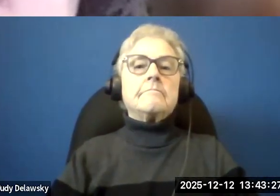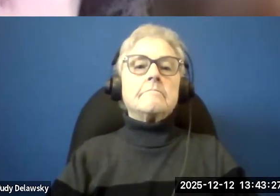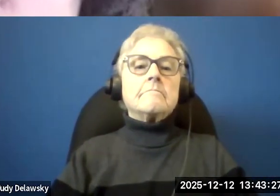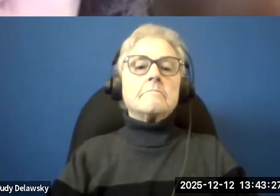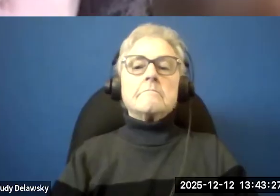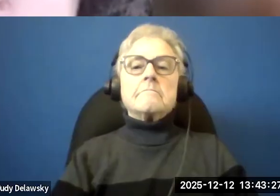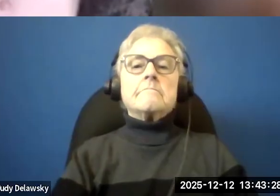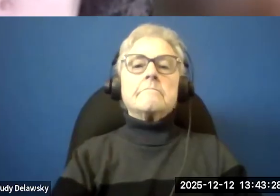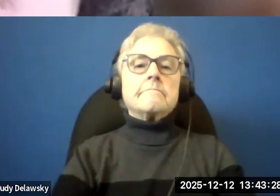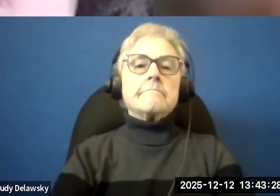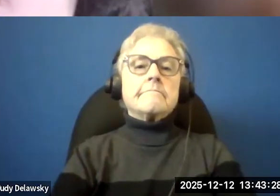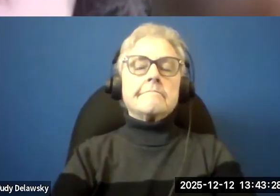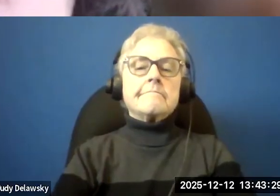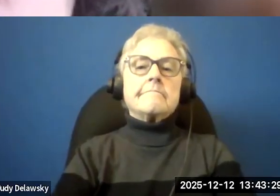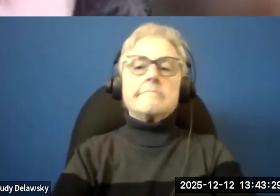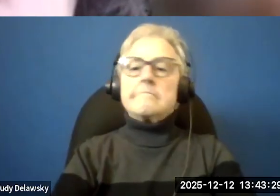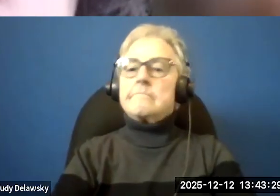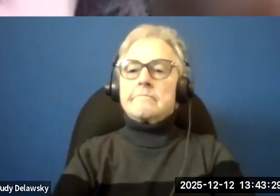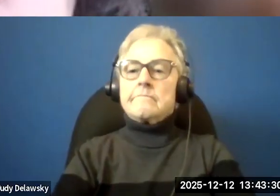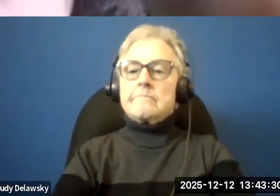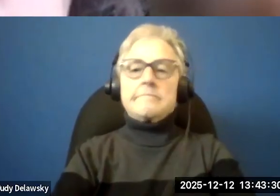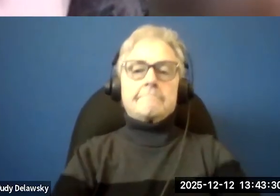just bear with me for one moment.